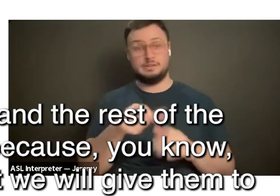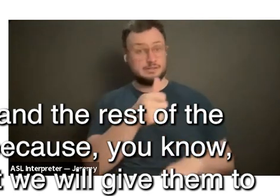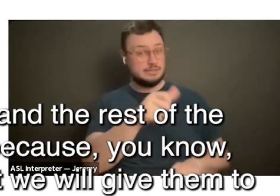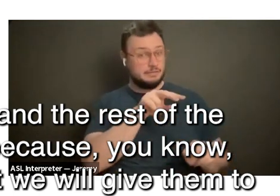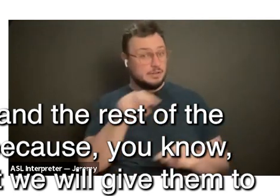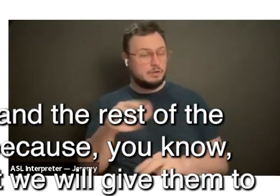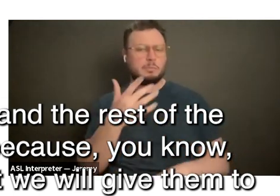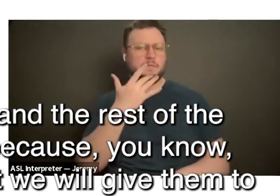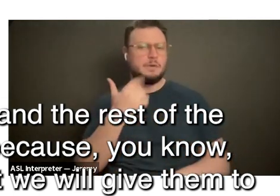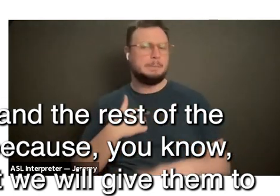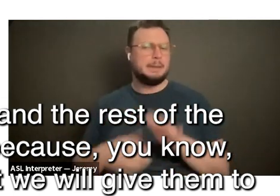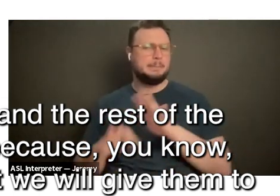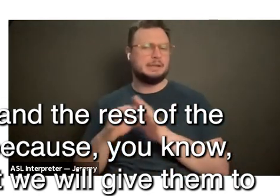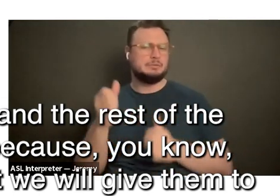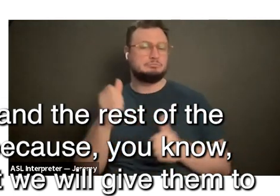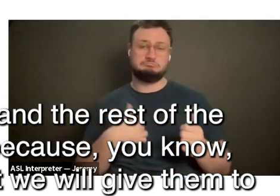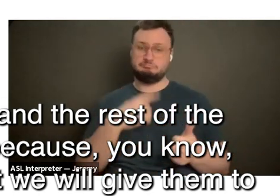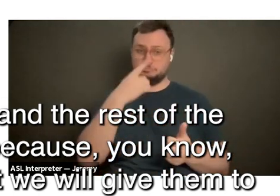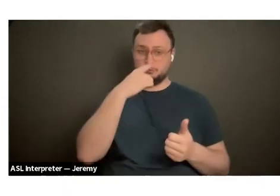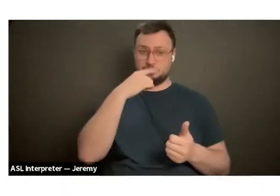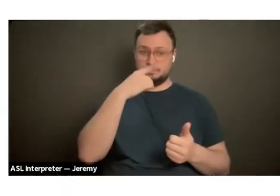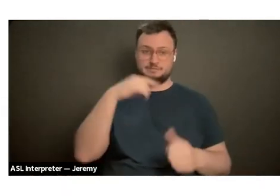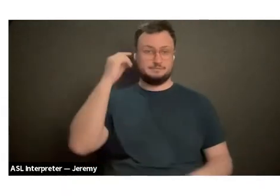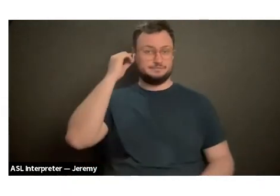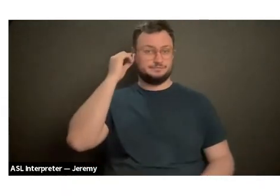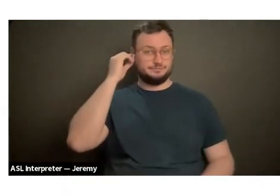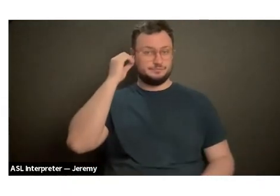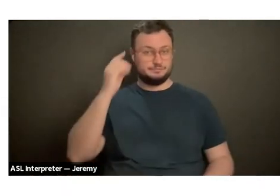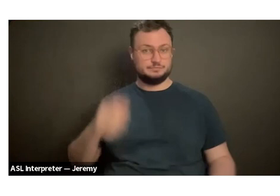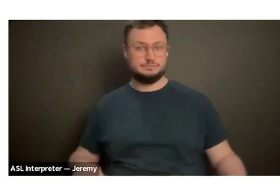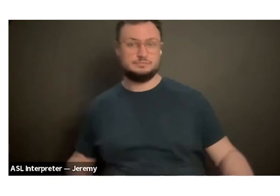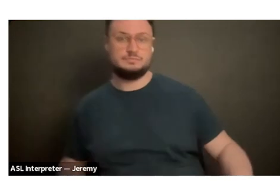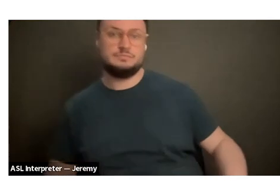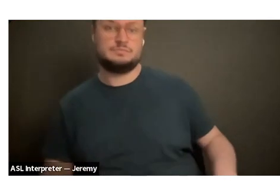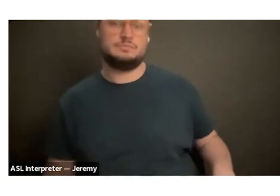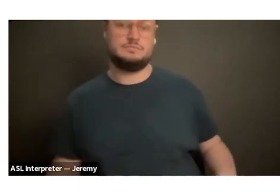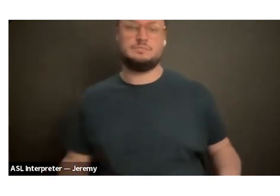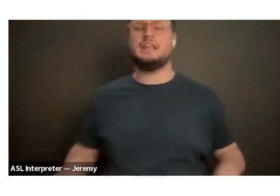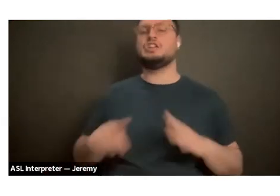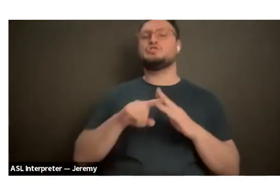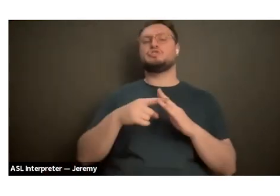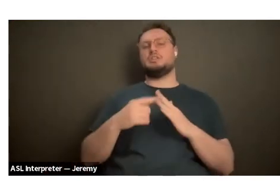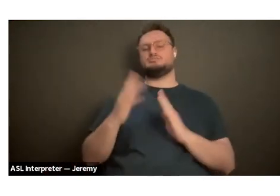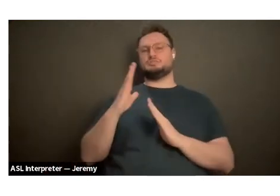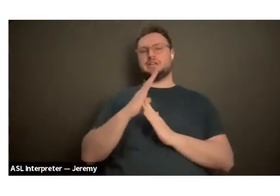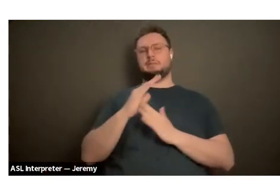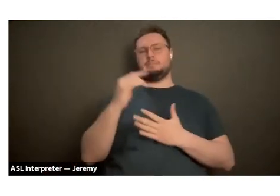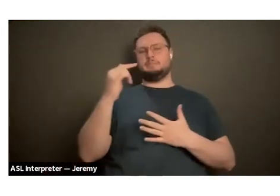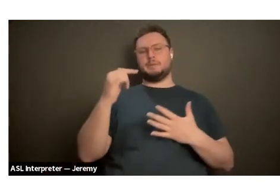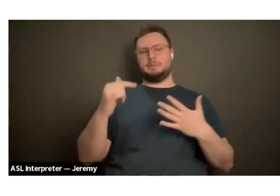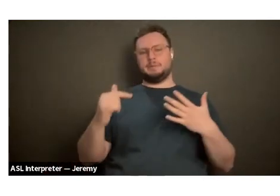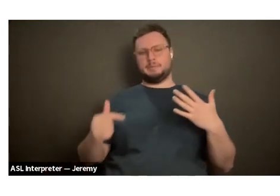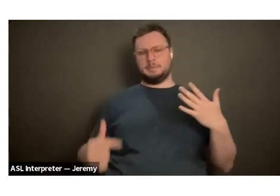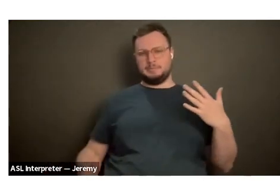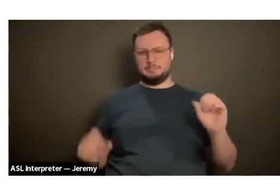want me to pick? I'm happy to go. I think we can I'll get to, if you start from the top and go on, we can get to that.